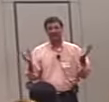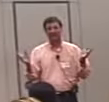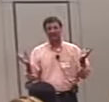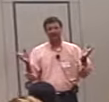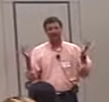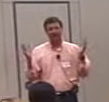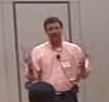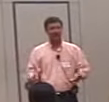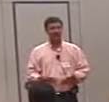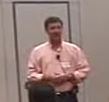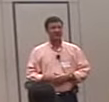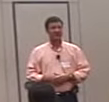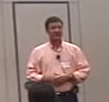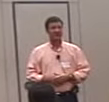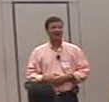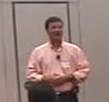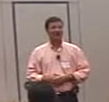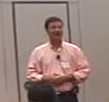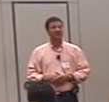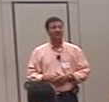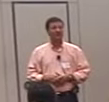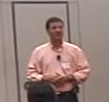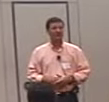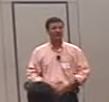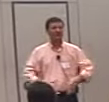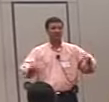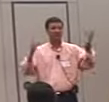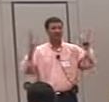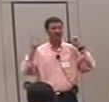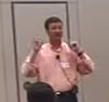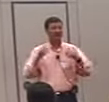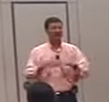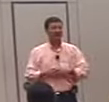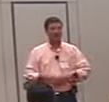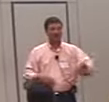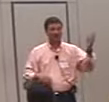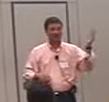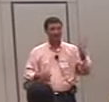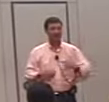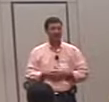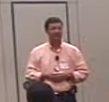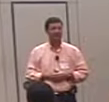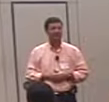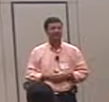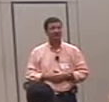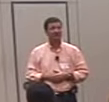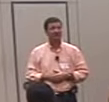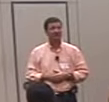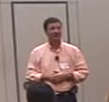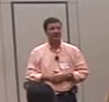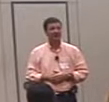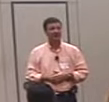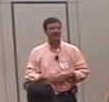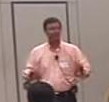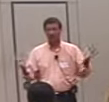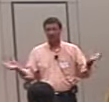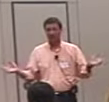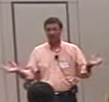I said, she says no, I say yes you will. She throws a big tantrum at me, I send her to the principal. The principal says stop sending her down